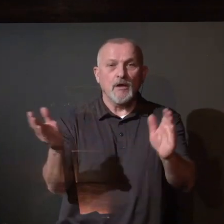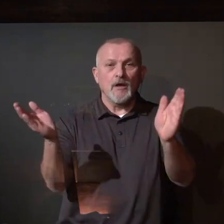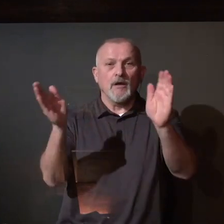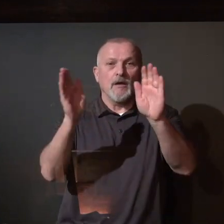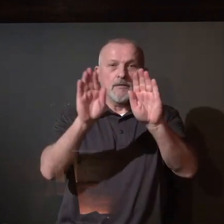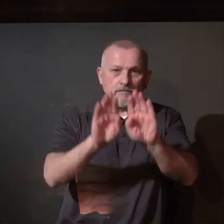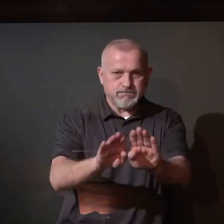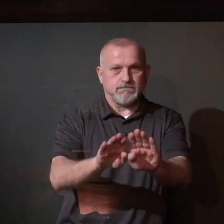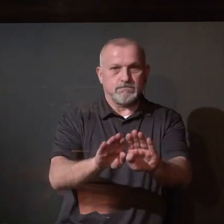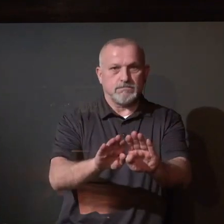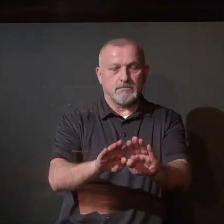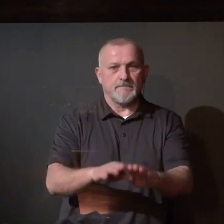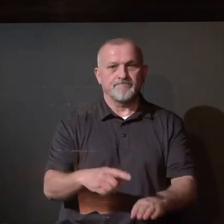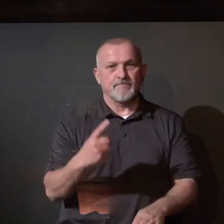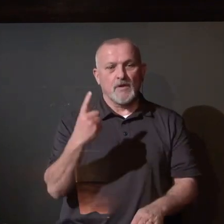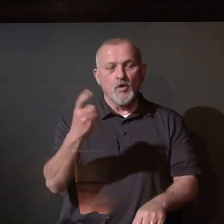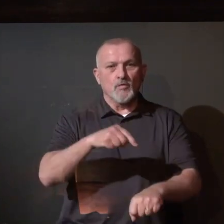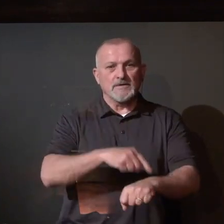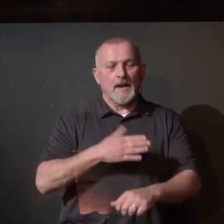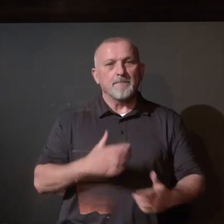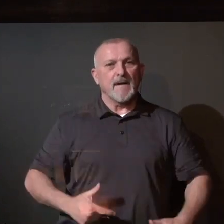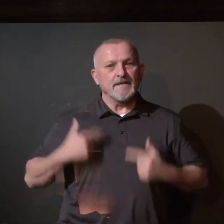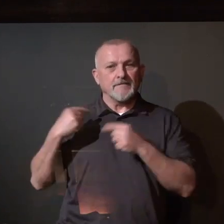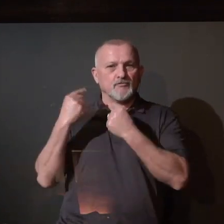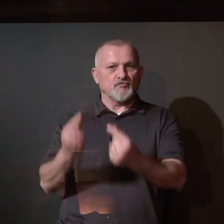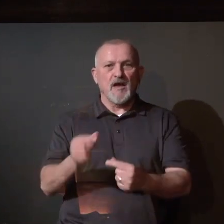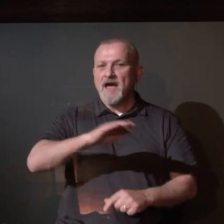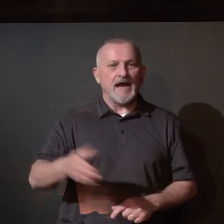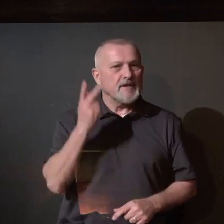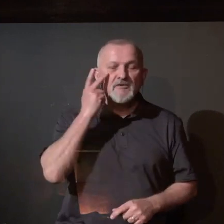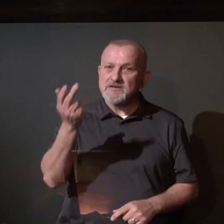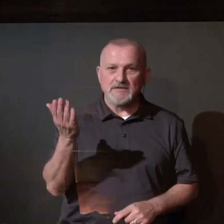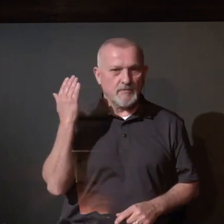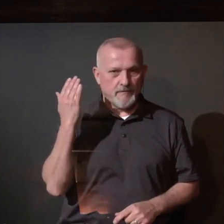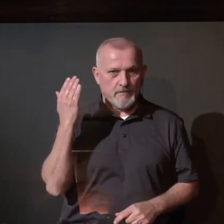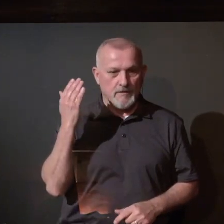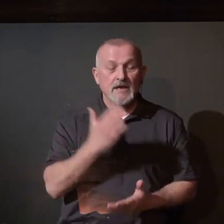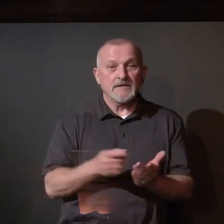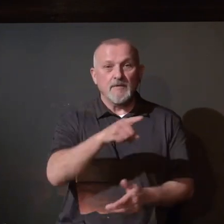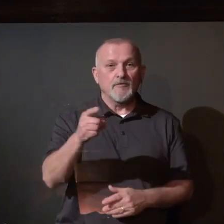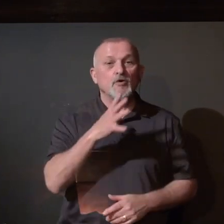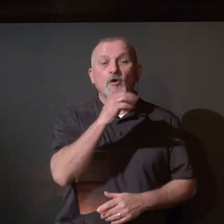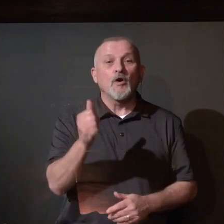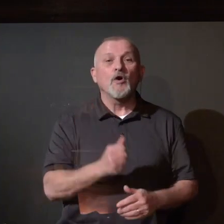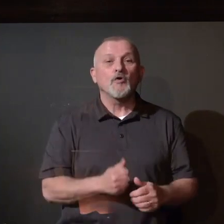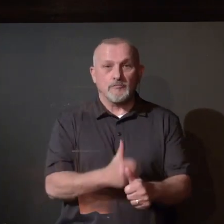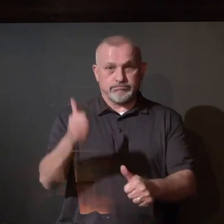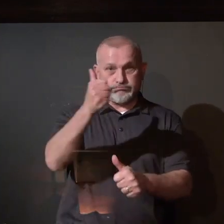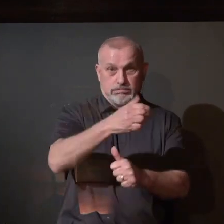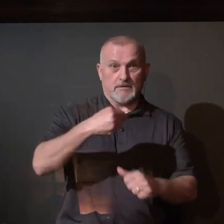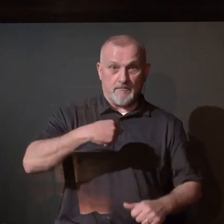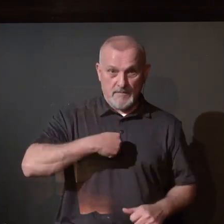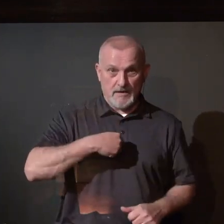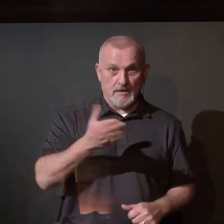are. Once in a lifetime, I'm 38 years old, I've never seen this before. Some of you are way older than I am, and you've never seen this before.